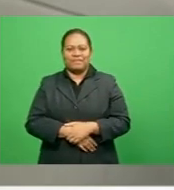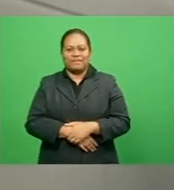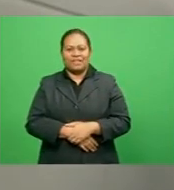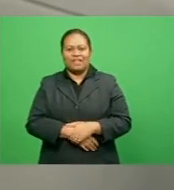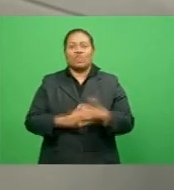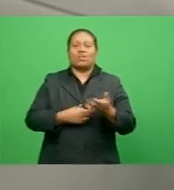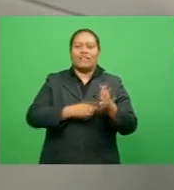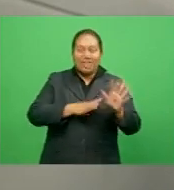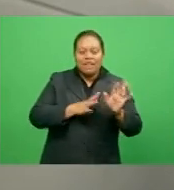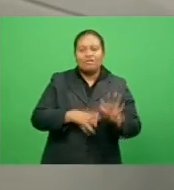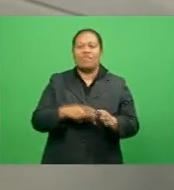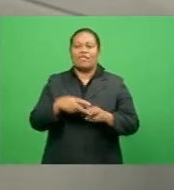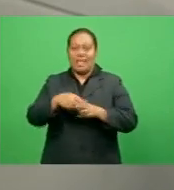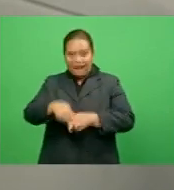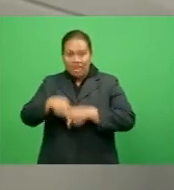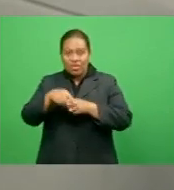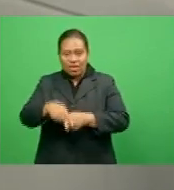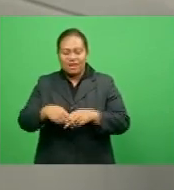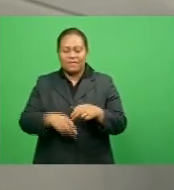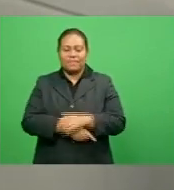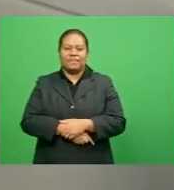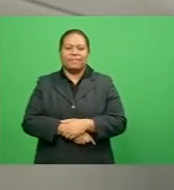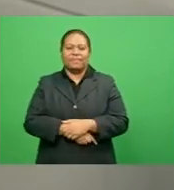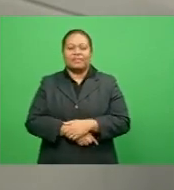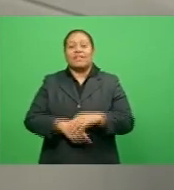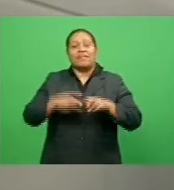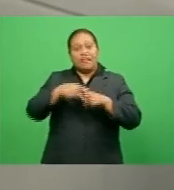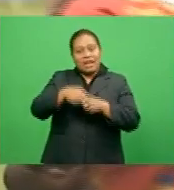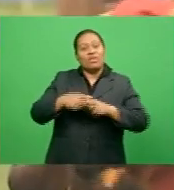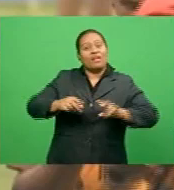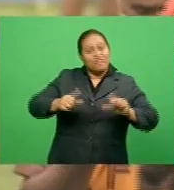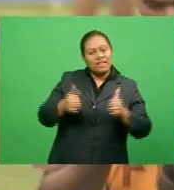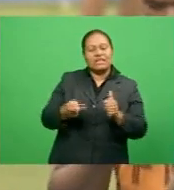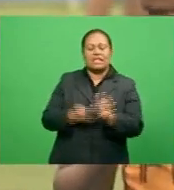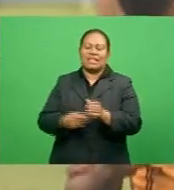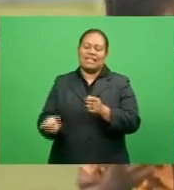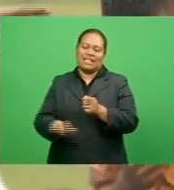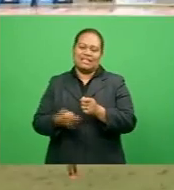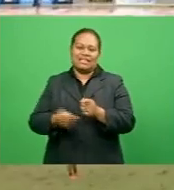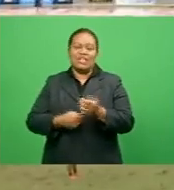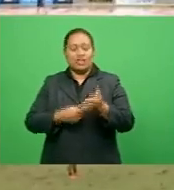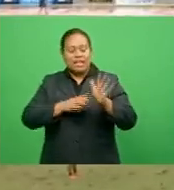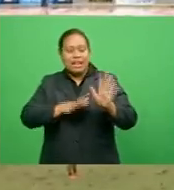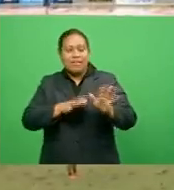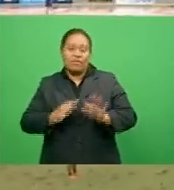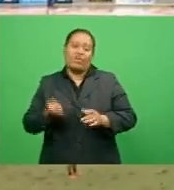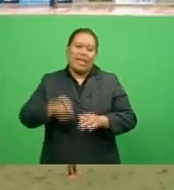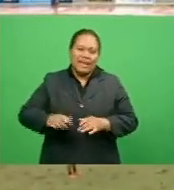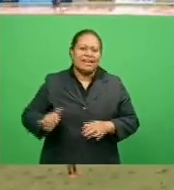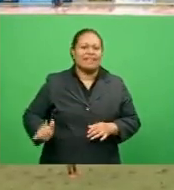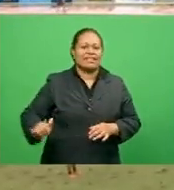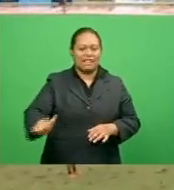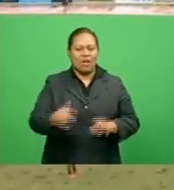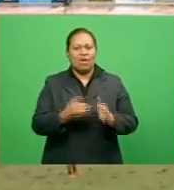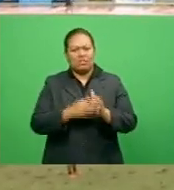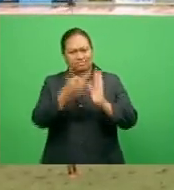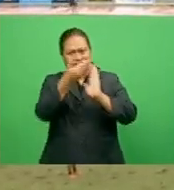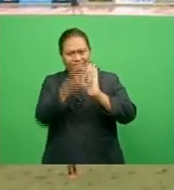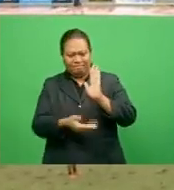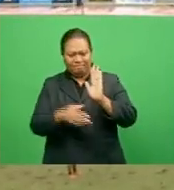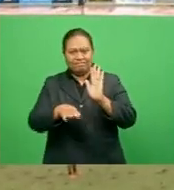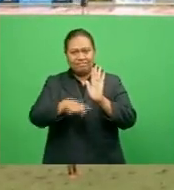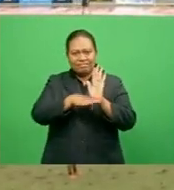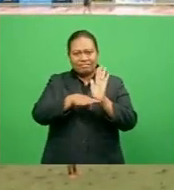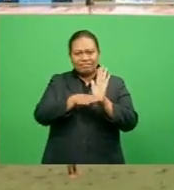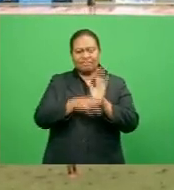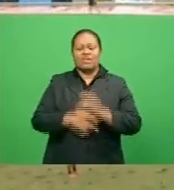Nandronga, and after Nandronga is Naitashir. TAILEVU and YASAWA, which are currently the bottom 2 on the standings,